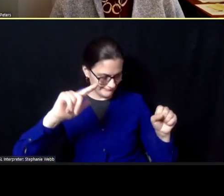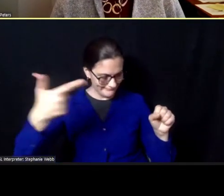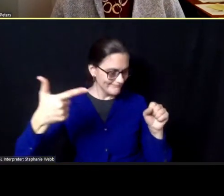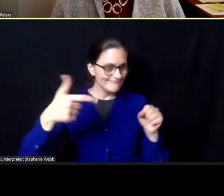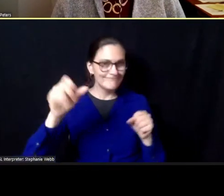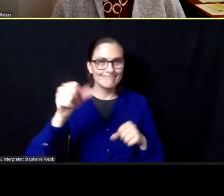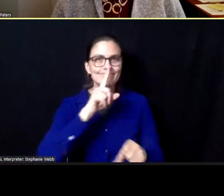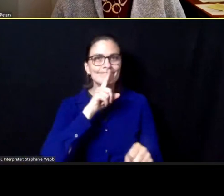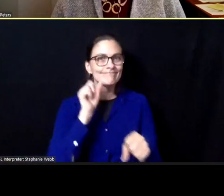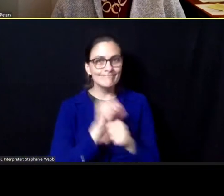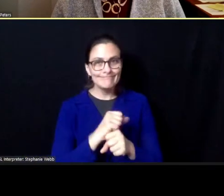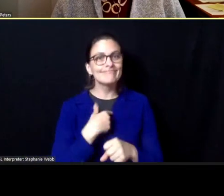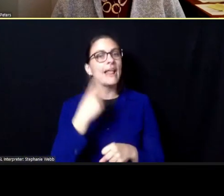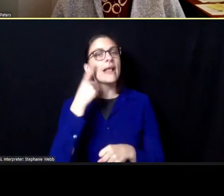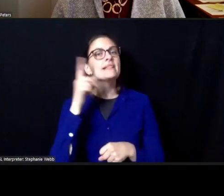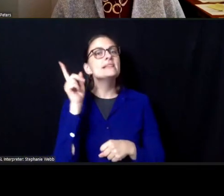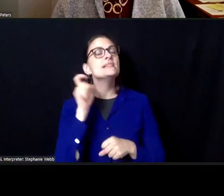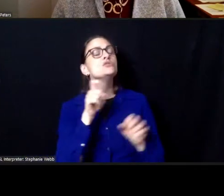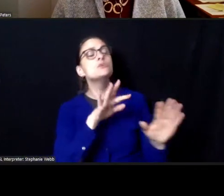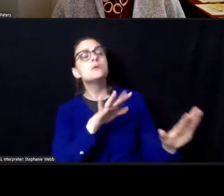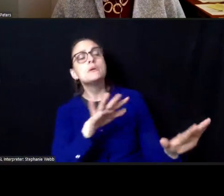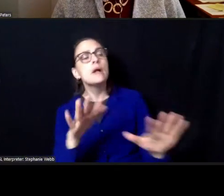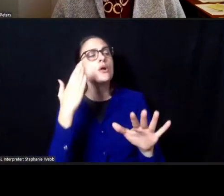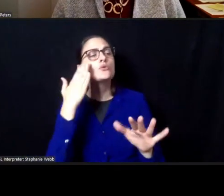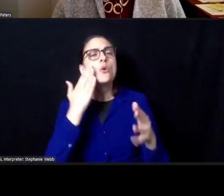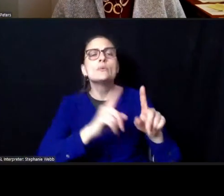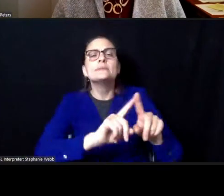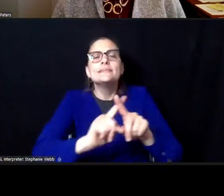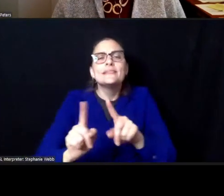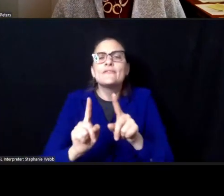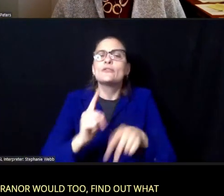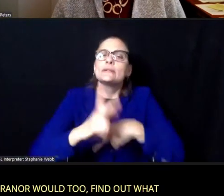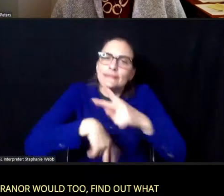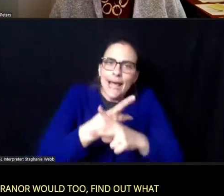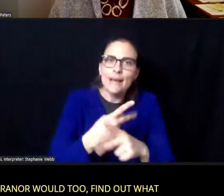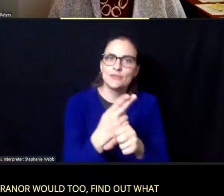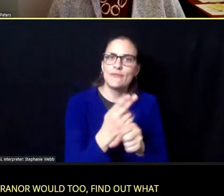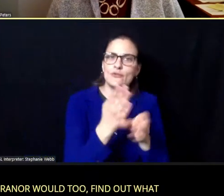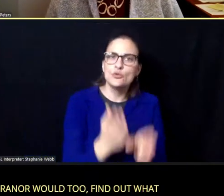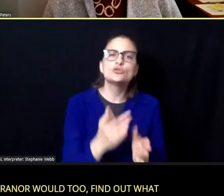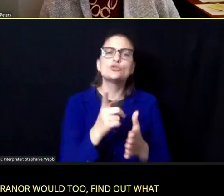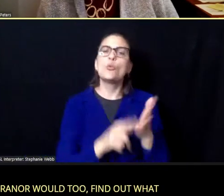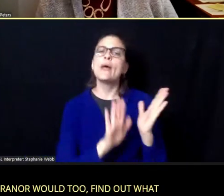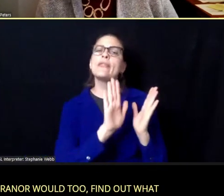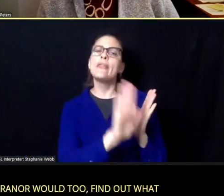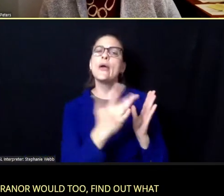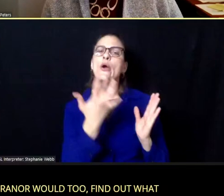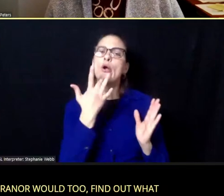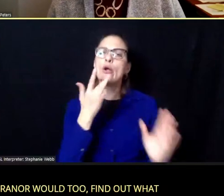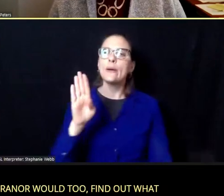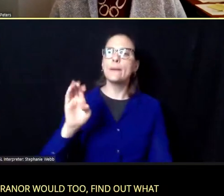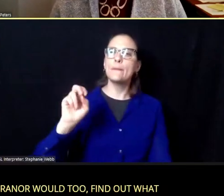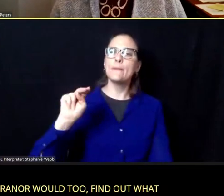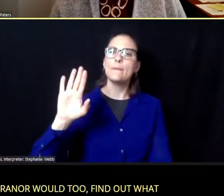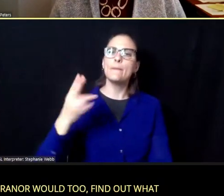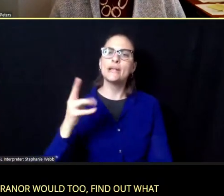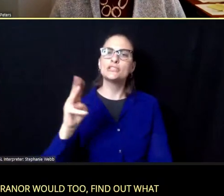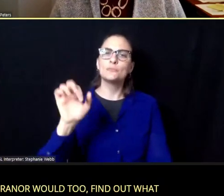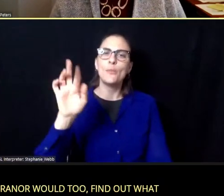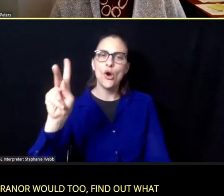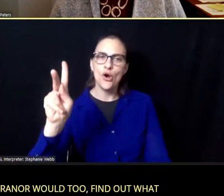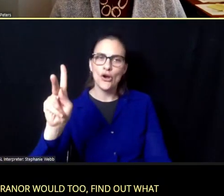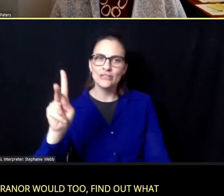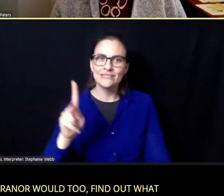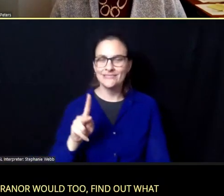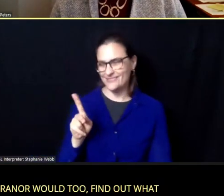them. Tell me more about that. Benchmarks isn't a phrase I normally use, so. Oh, yeah. Sorry, thank you for asking me to